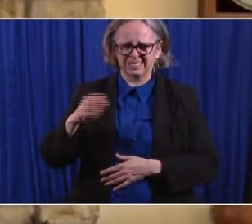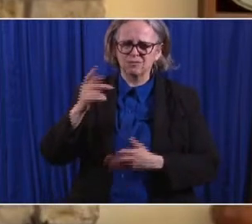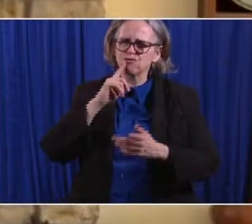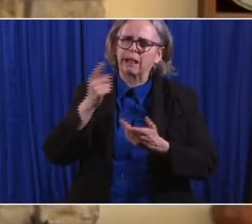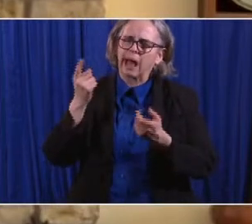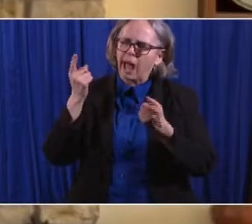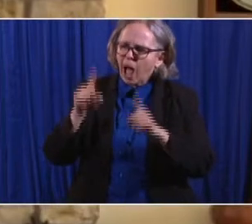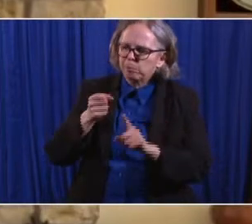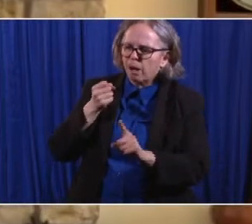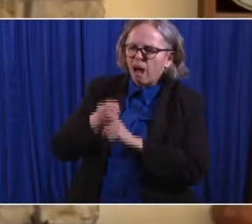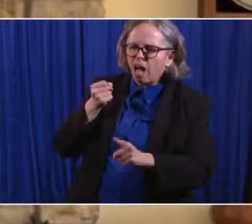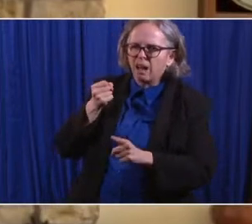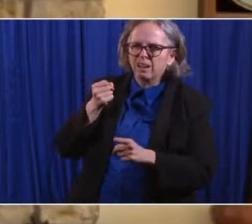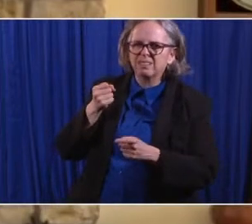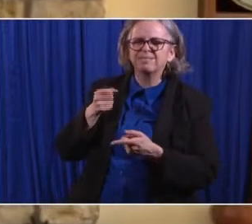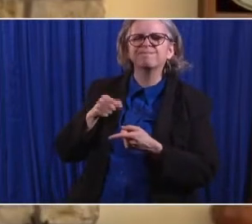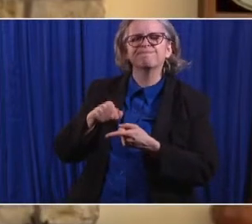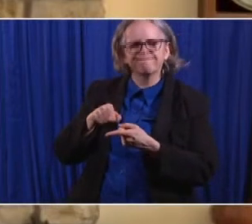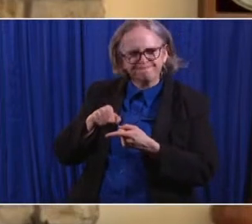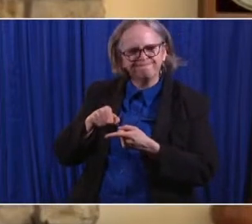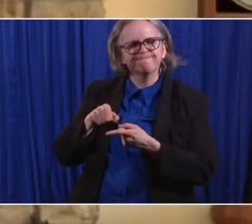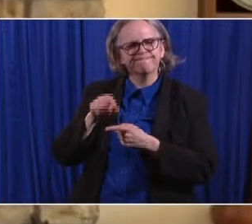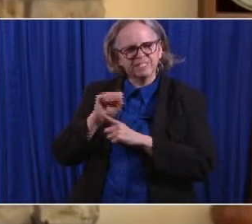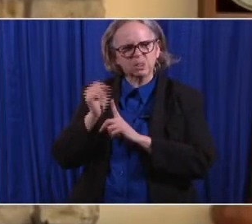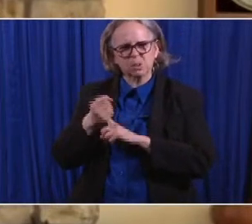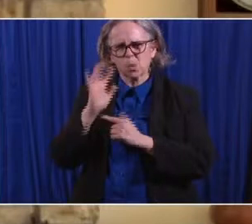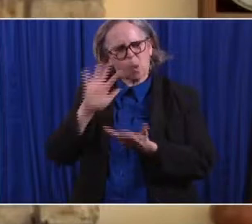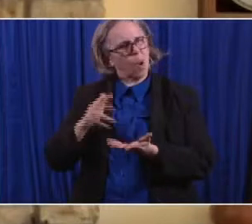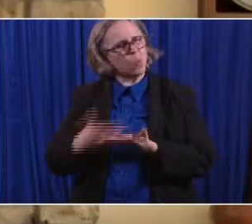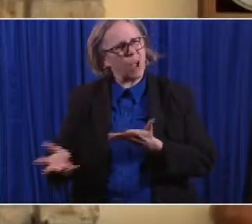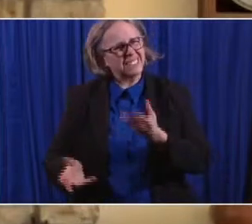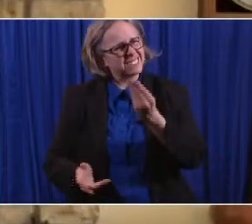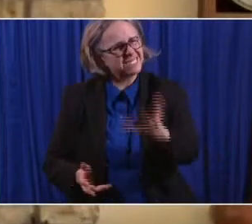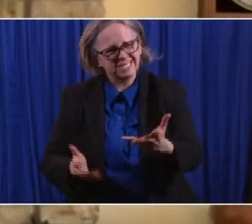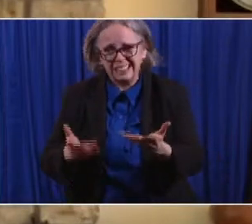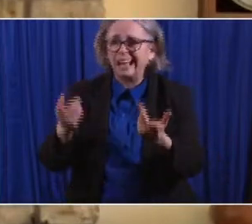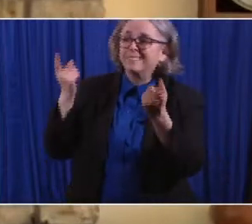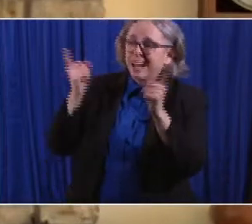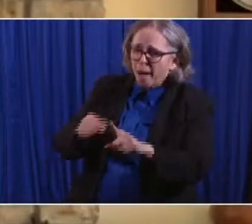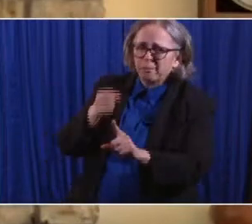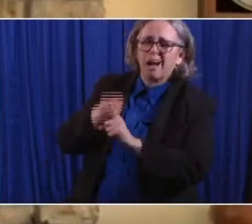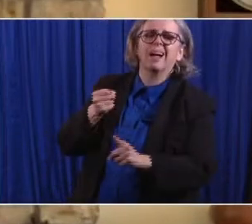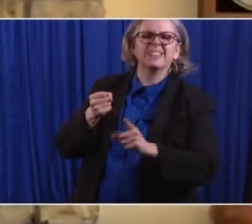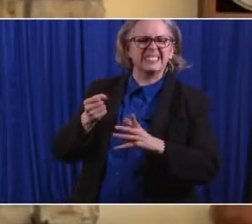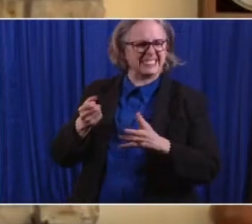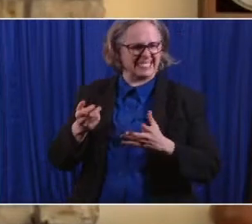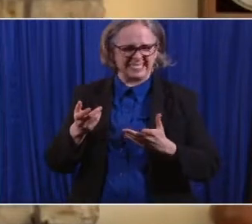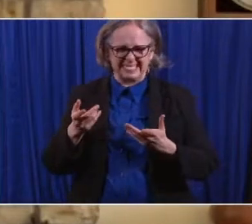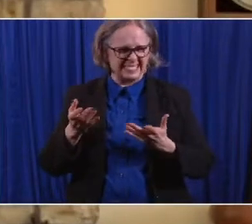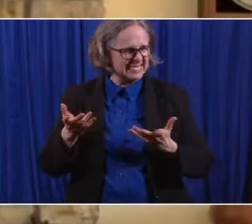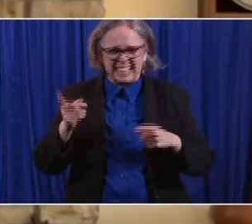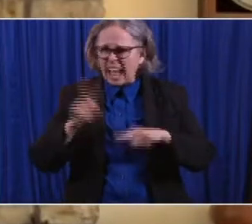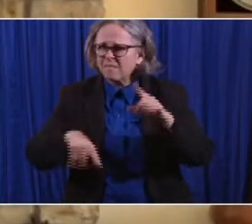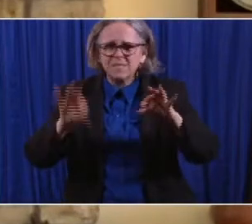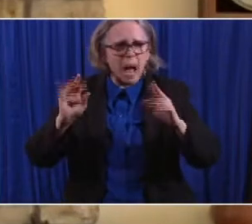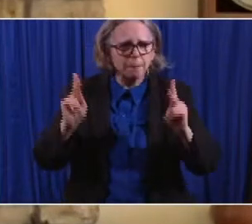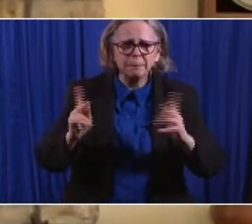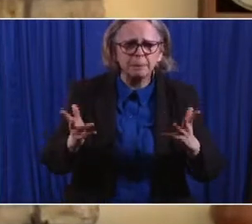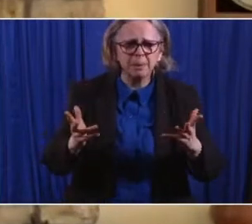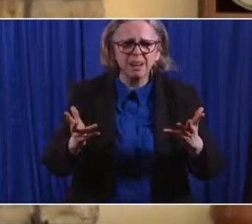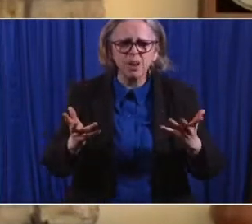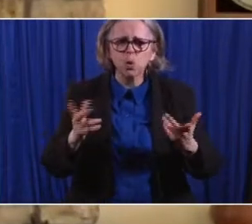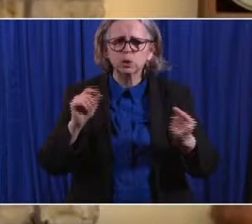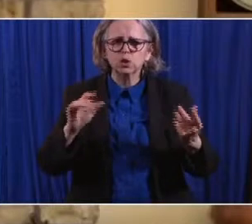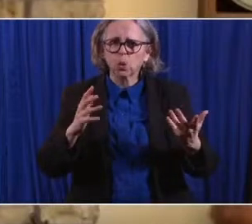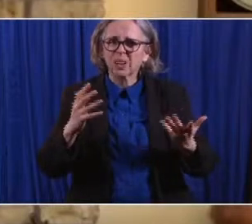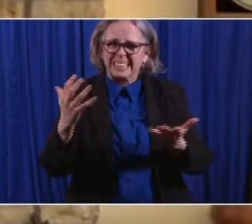we do not want one wasted. And so giving them to their employees under those circumstances would be fine. The last thing we